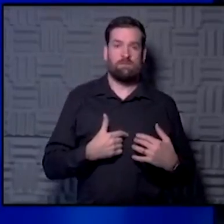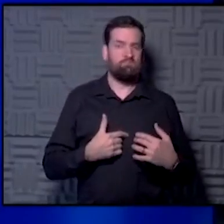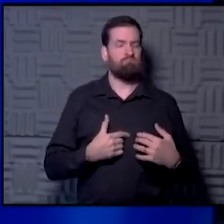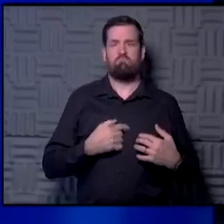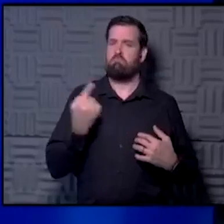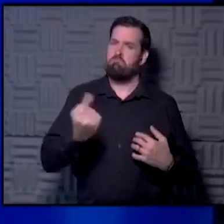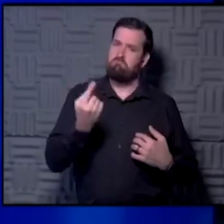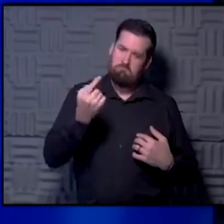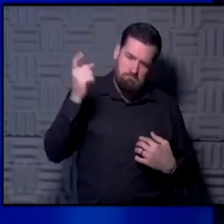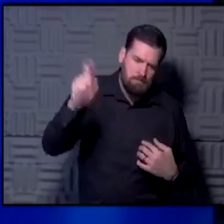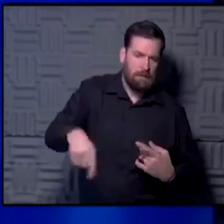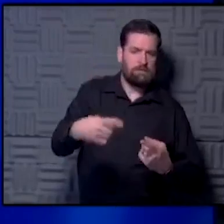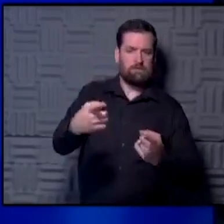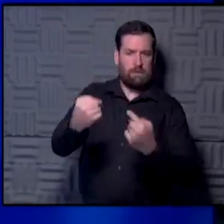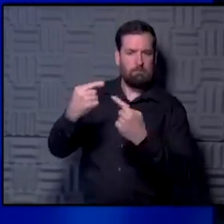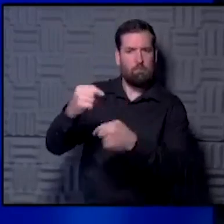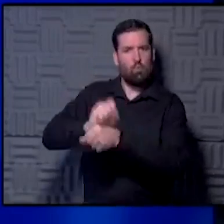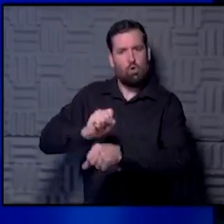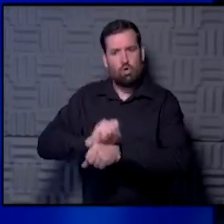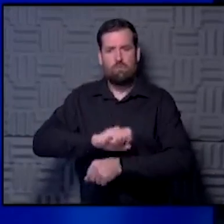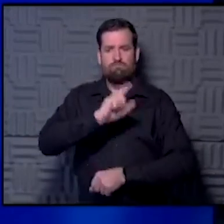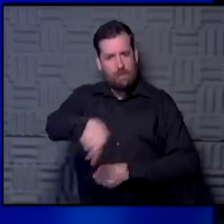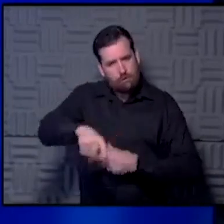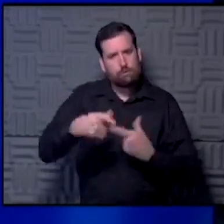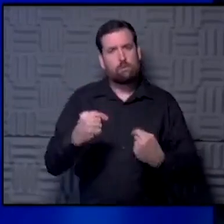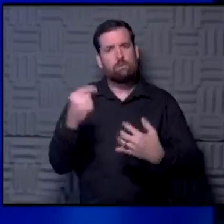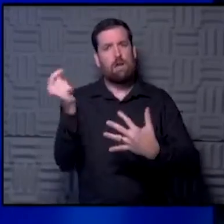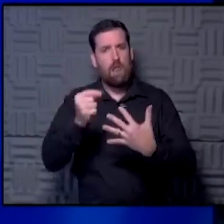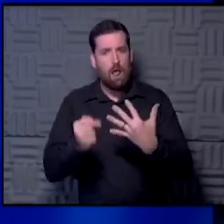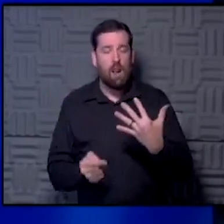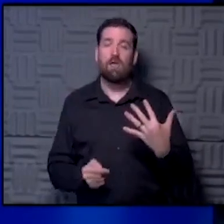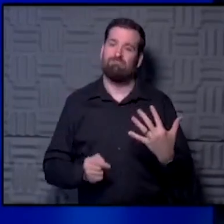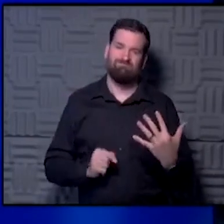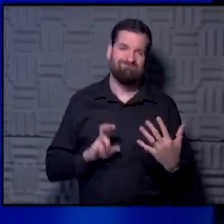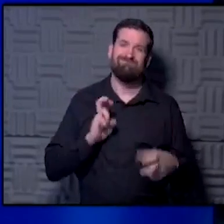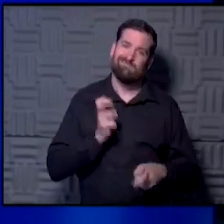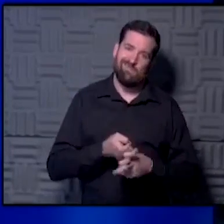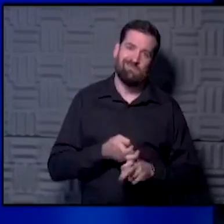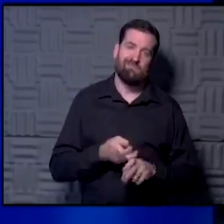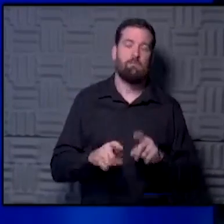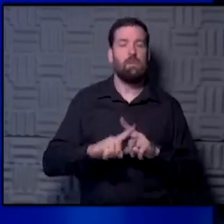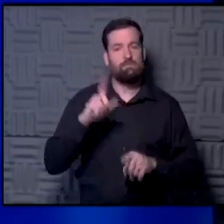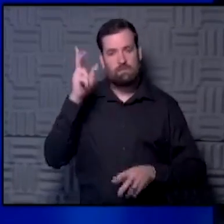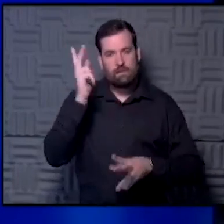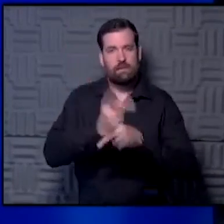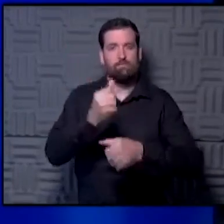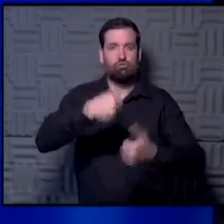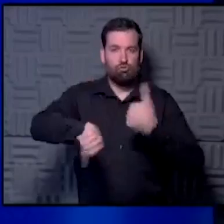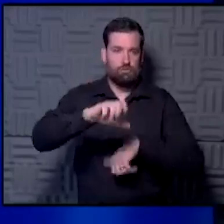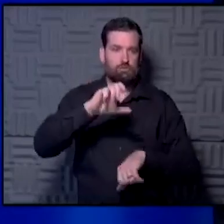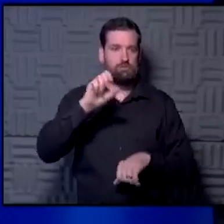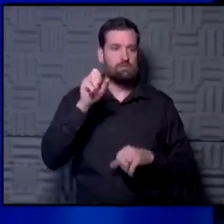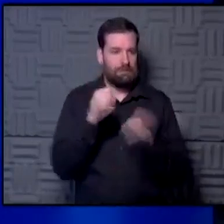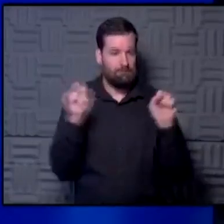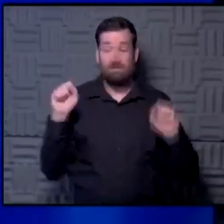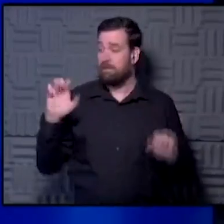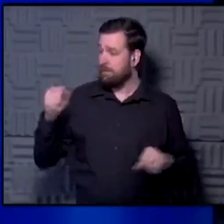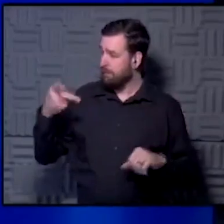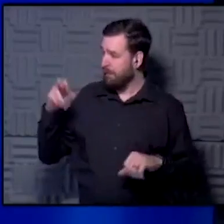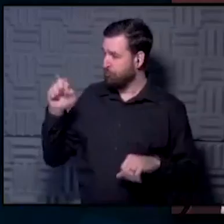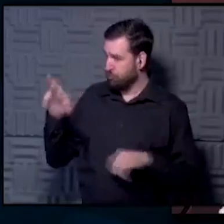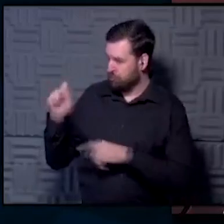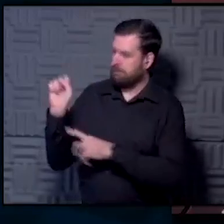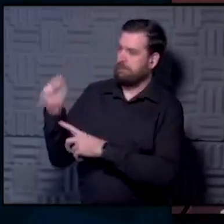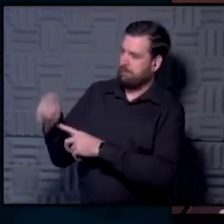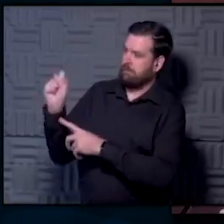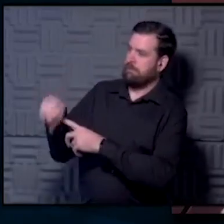have to come to work, you always got to do this, you always got to do that, that's a challenge, but we've got to keep each other safe. I see Spencer shaking his head yes. Is there anything you wanted to